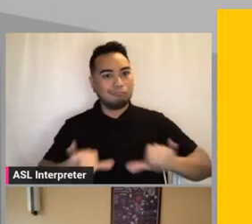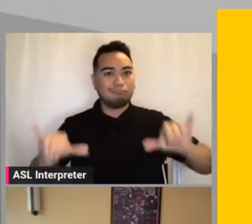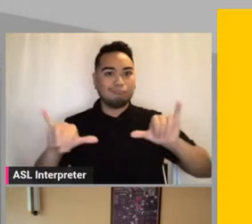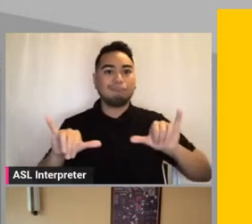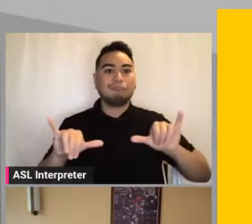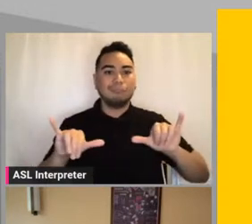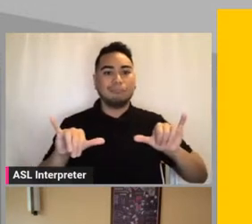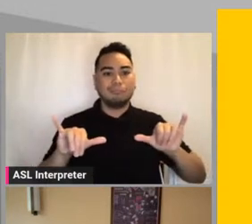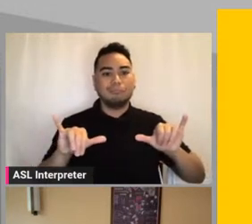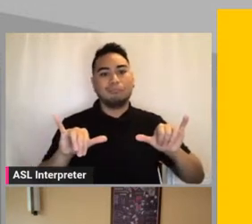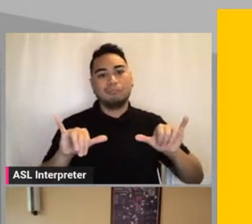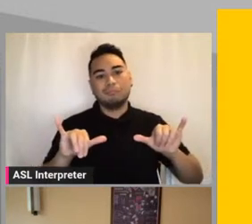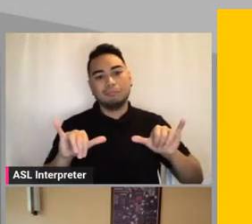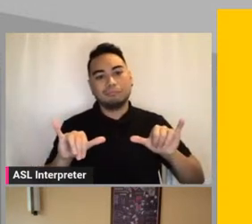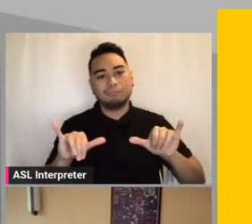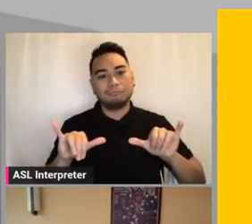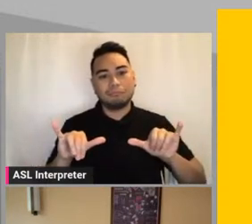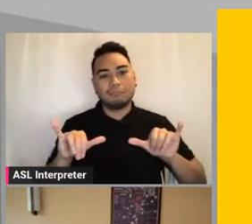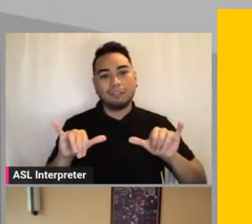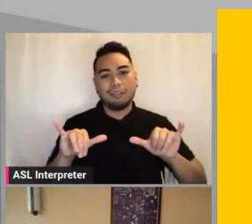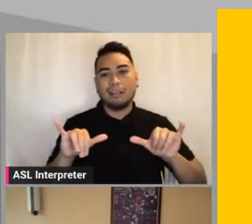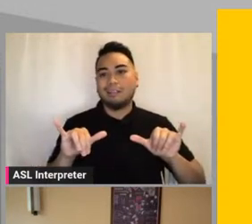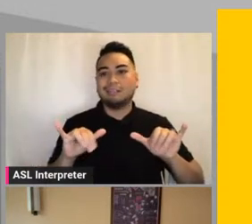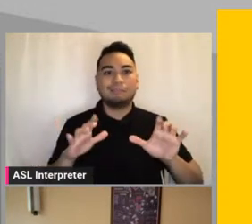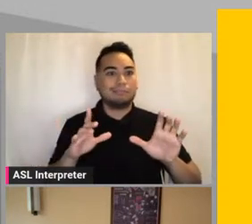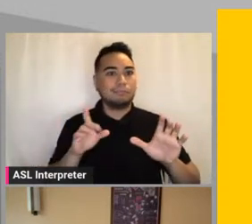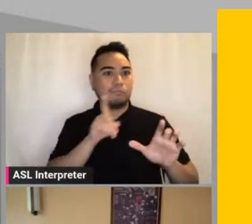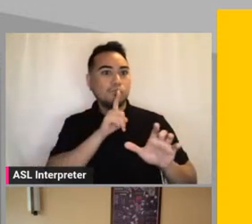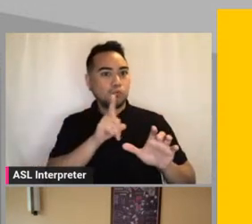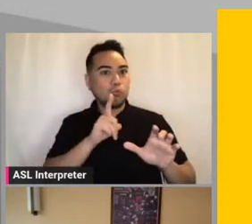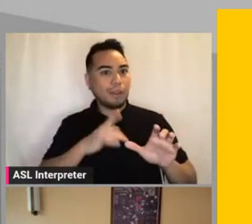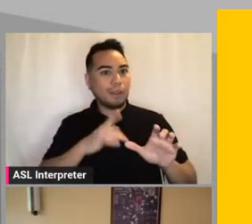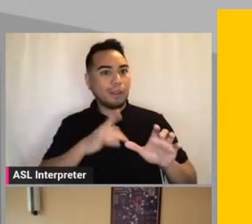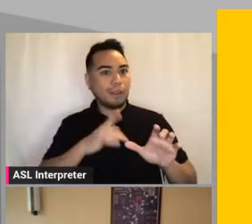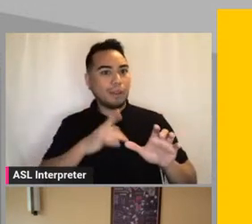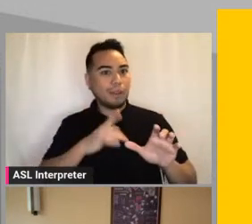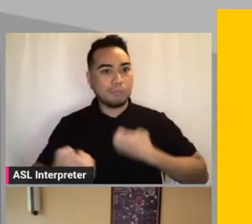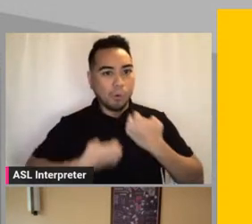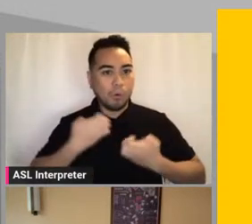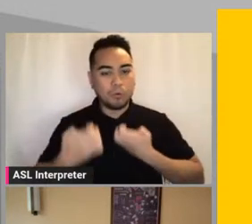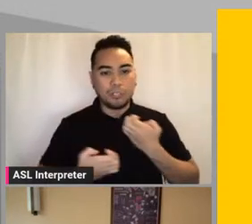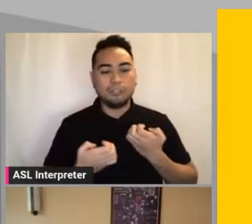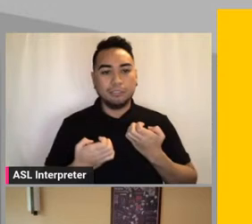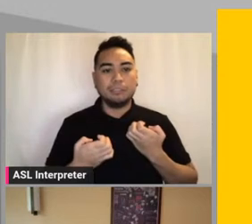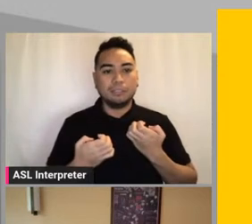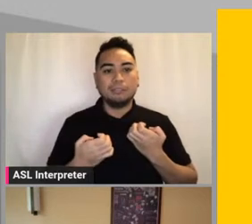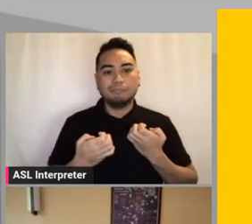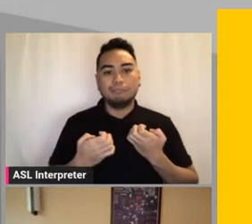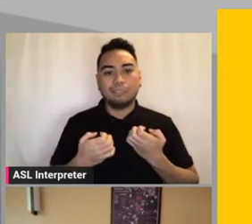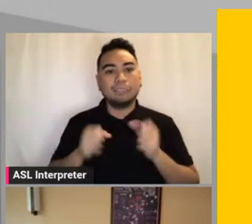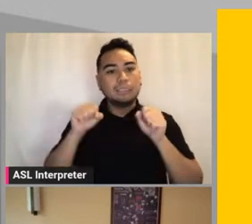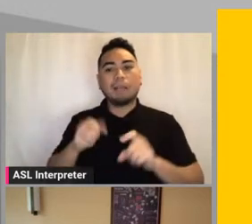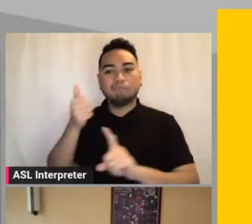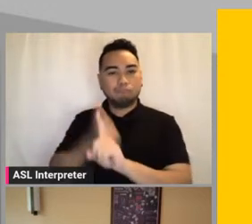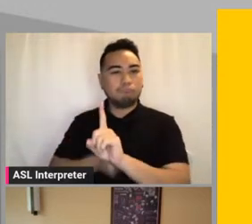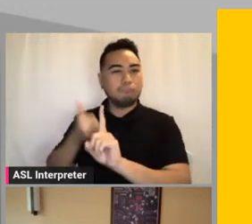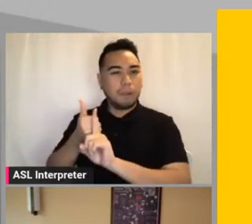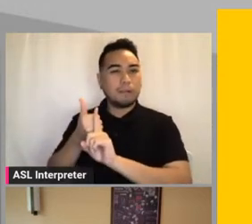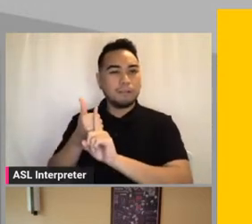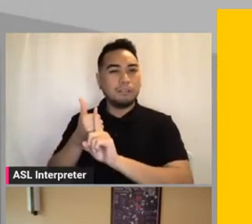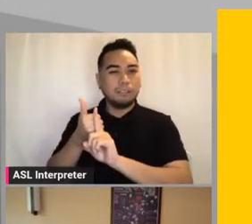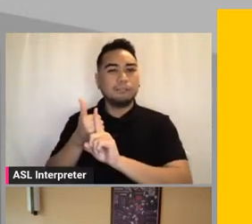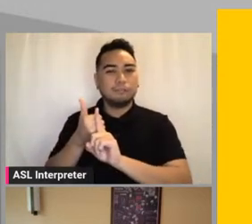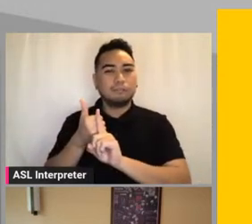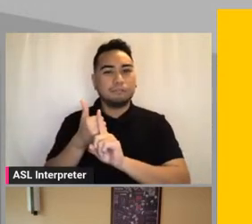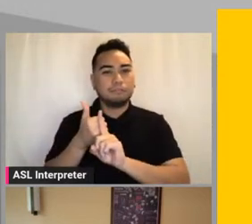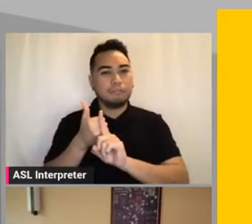and holding all of those very real and very understandable emotions while also saying, I think it's